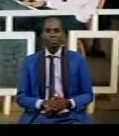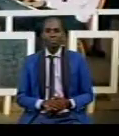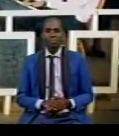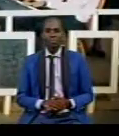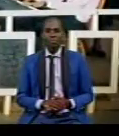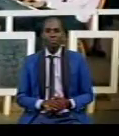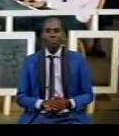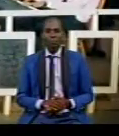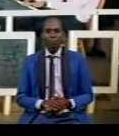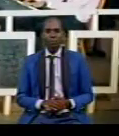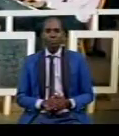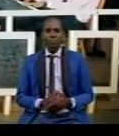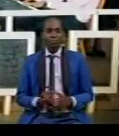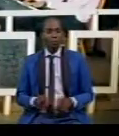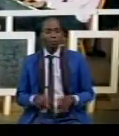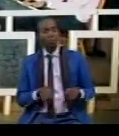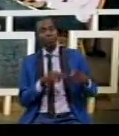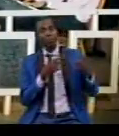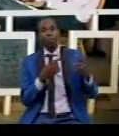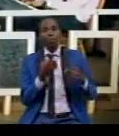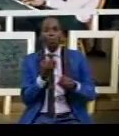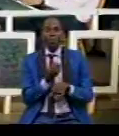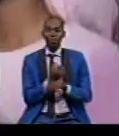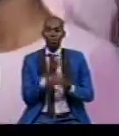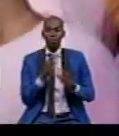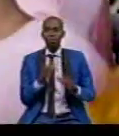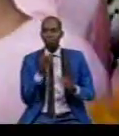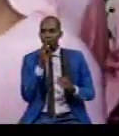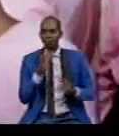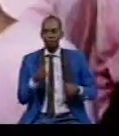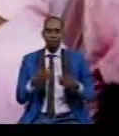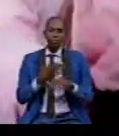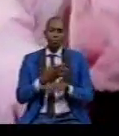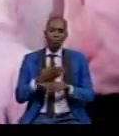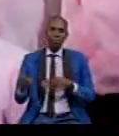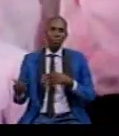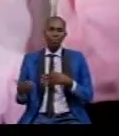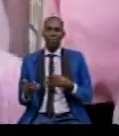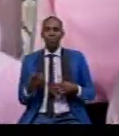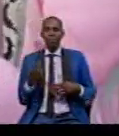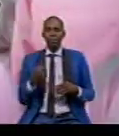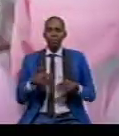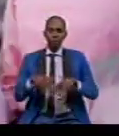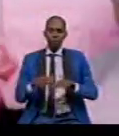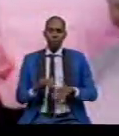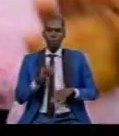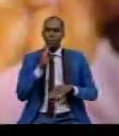save ourselves. We have realized we cannot turn over a